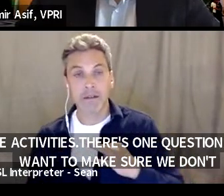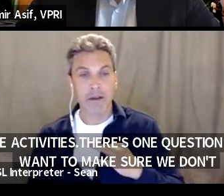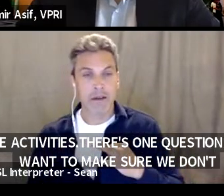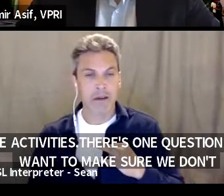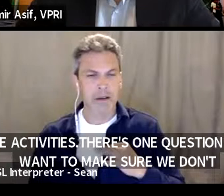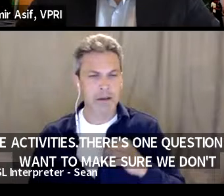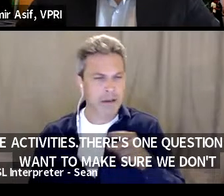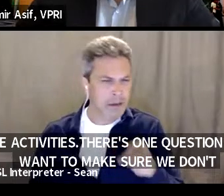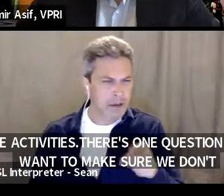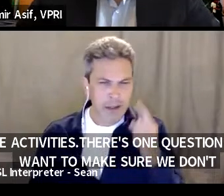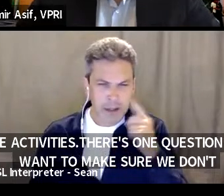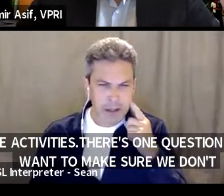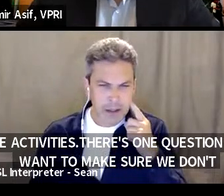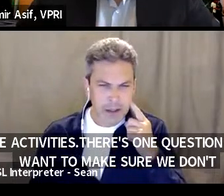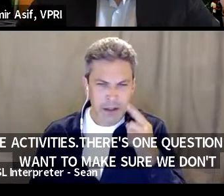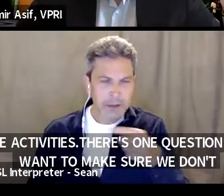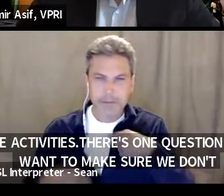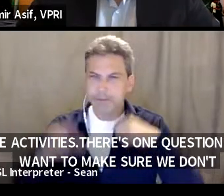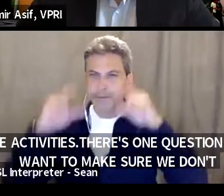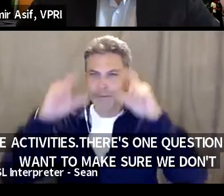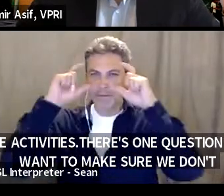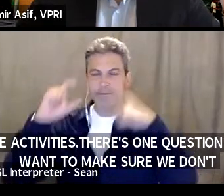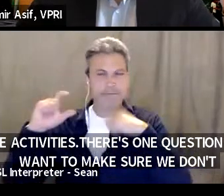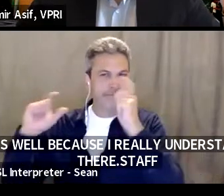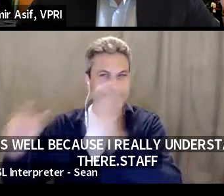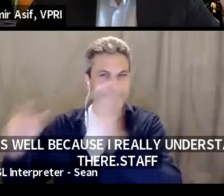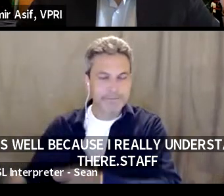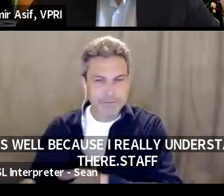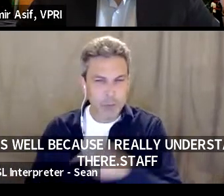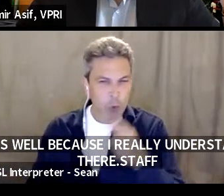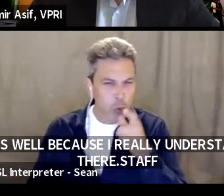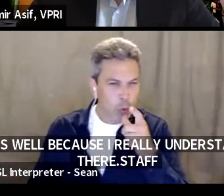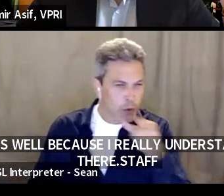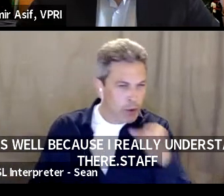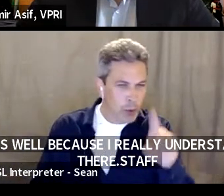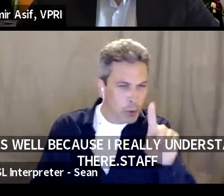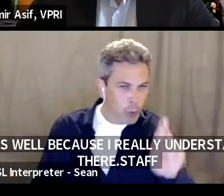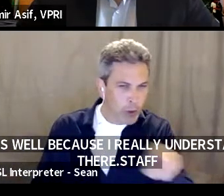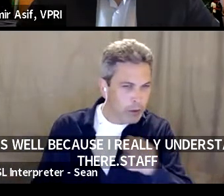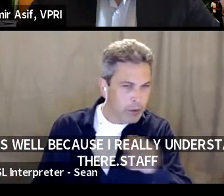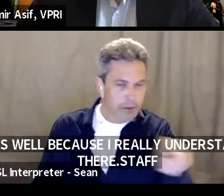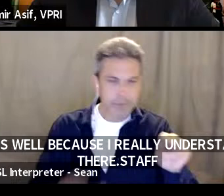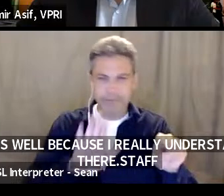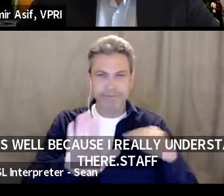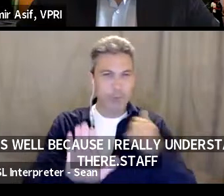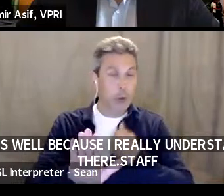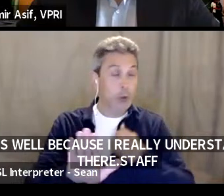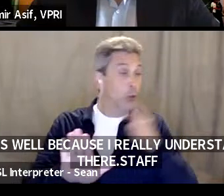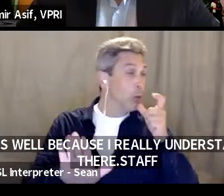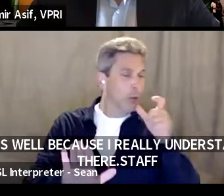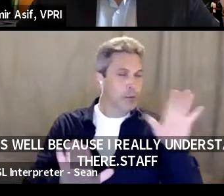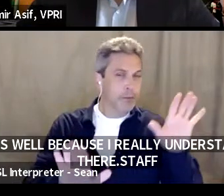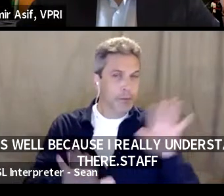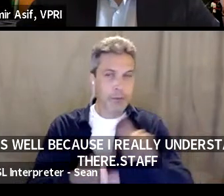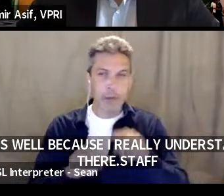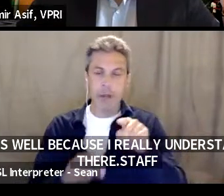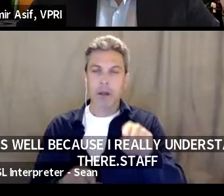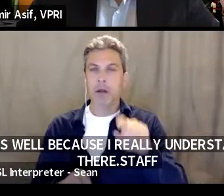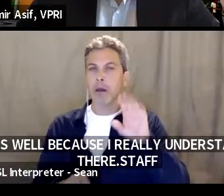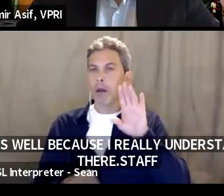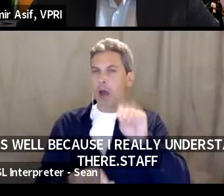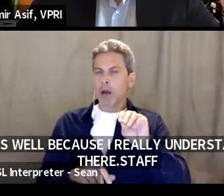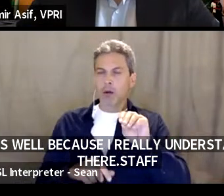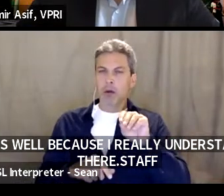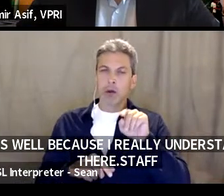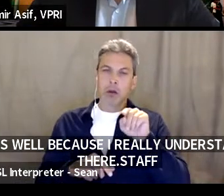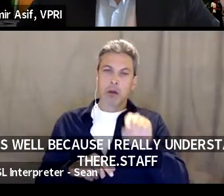quite make out without my glasses, who's asked that question, my apologies. But we've got a question, how far in advance